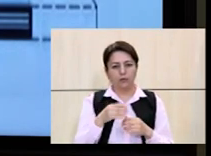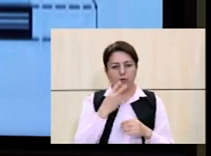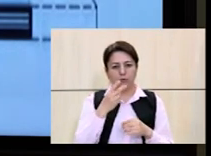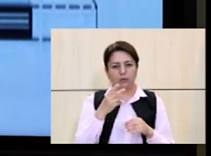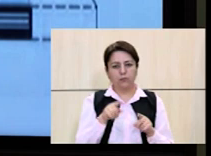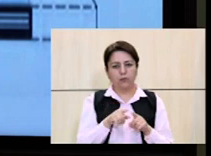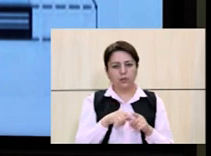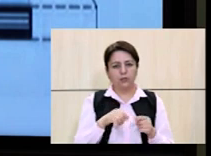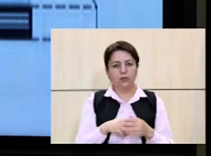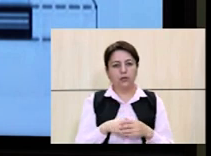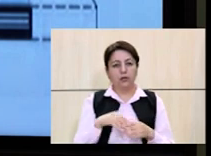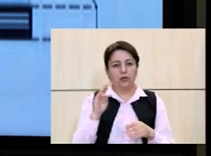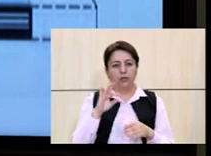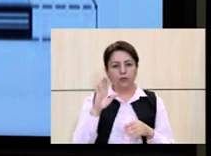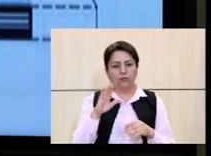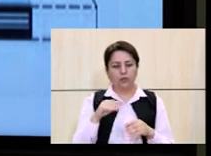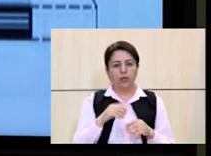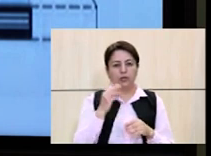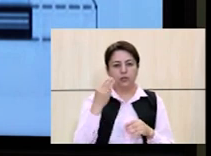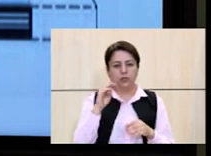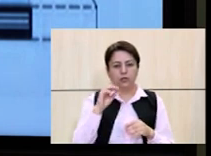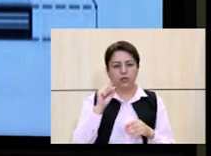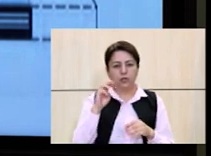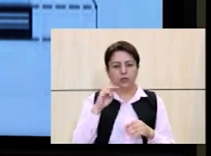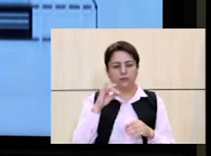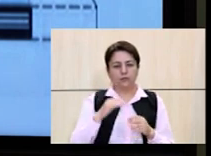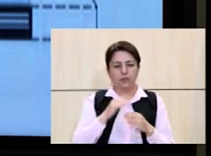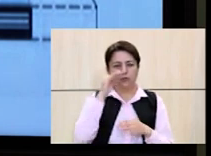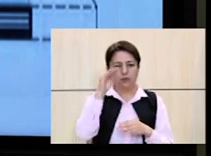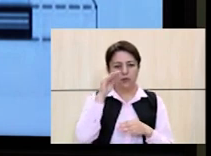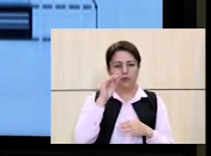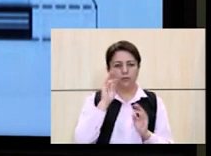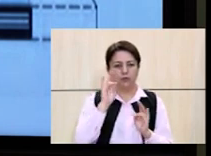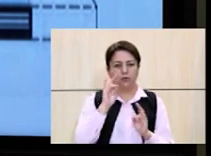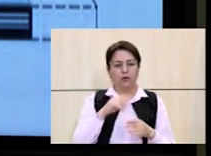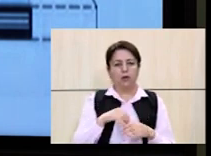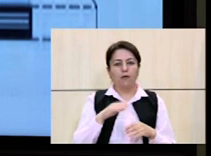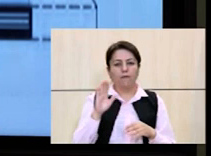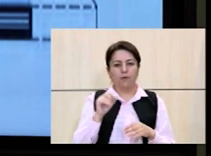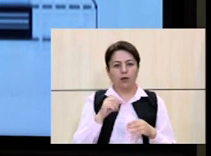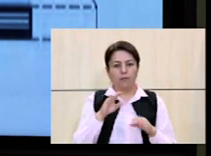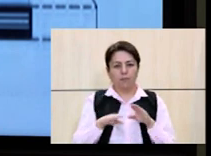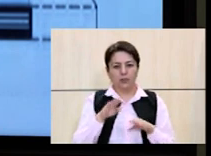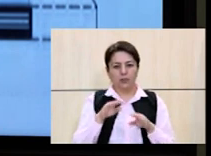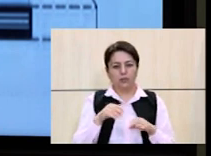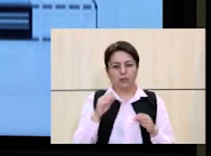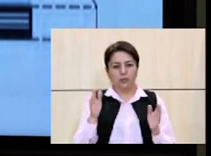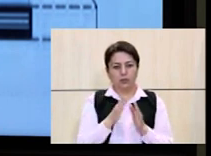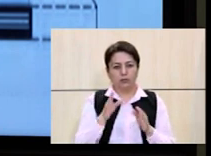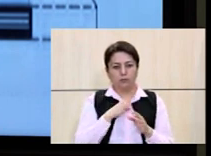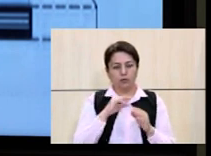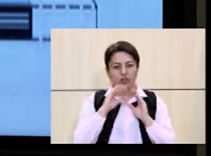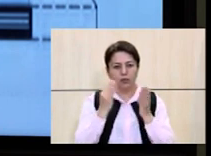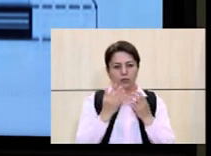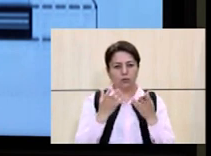Ko'rib turganingizdek, novni shtativga joylashtirib olamiz va massasi kichik bo'lgan sharchani